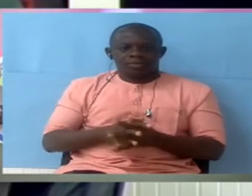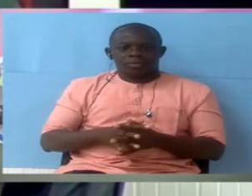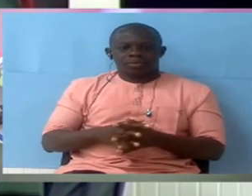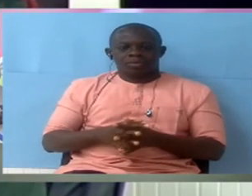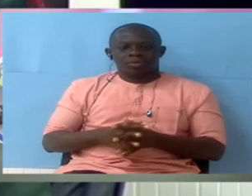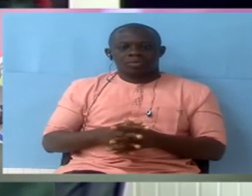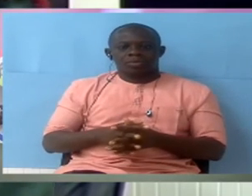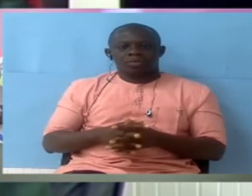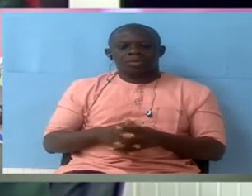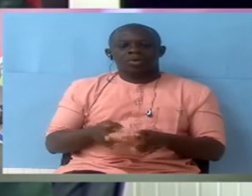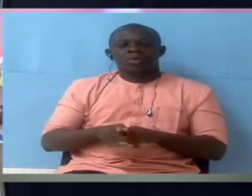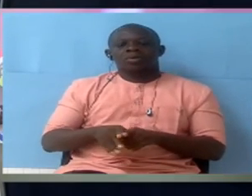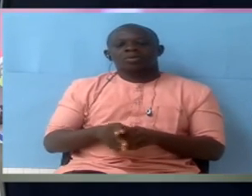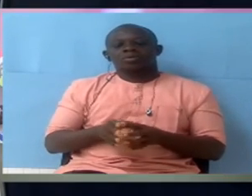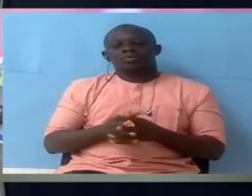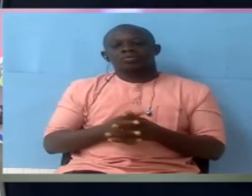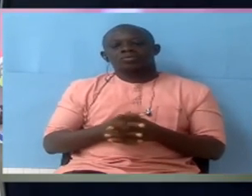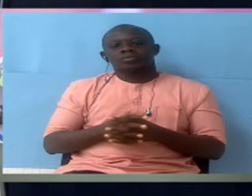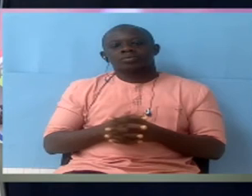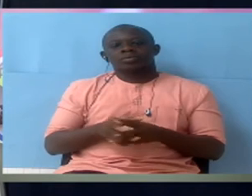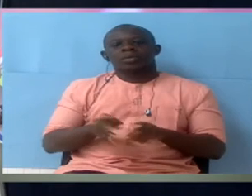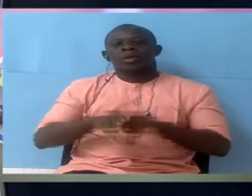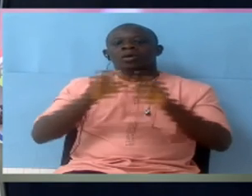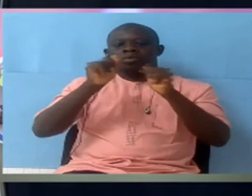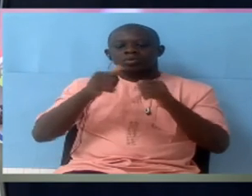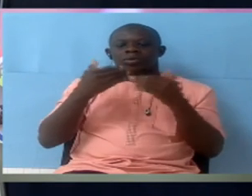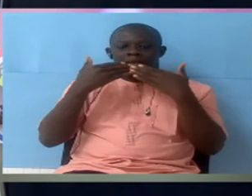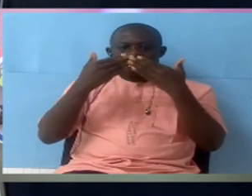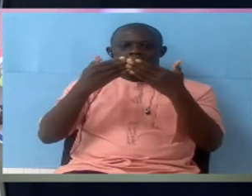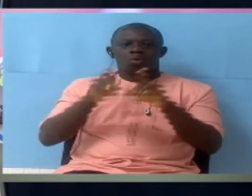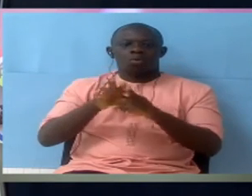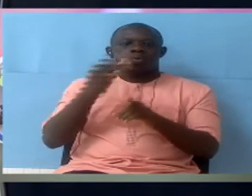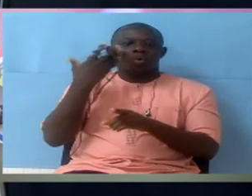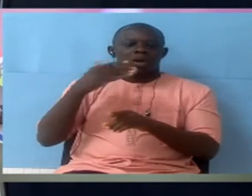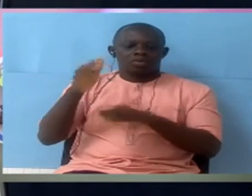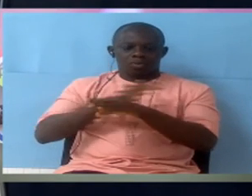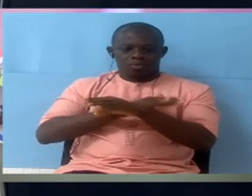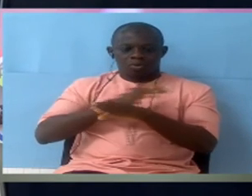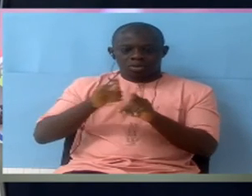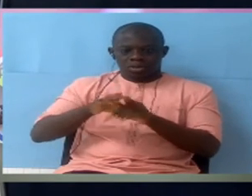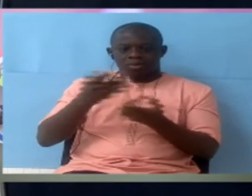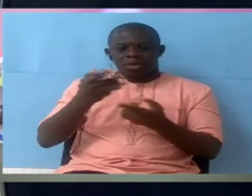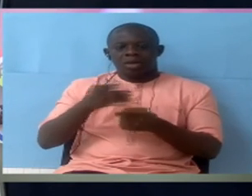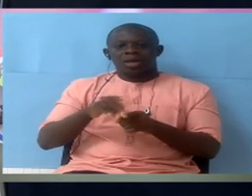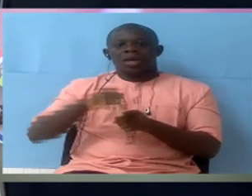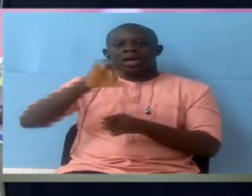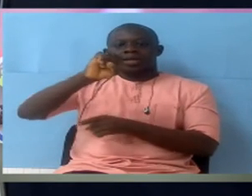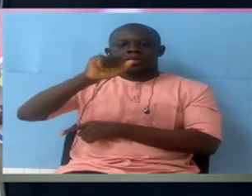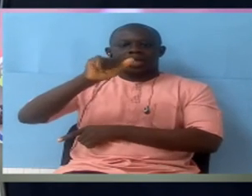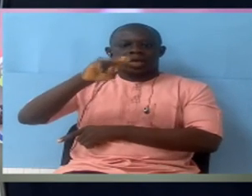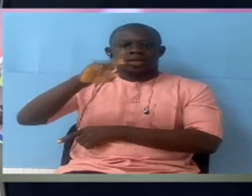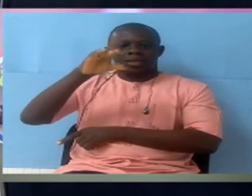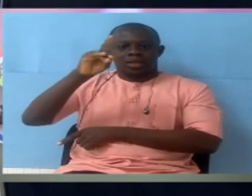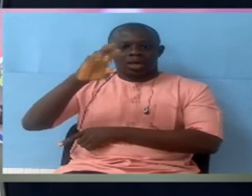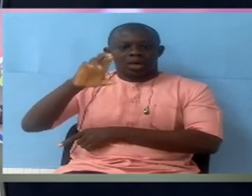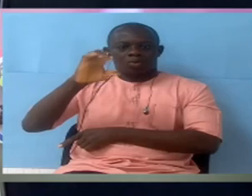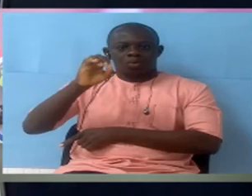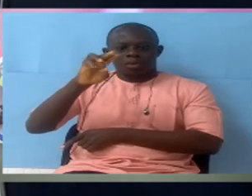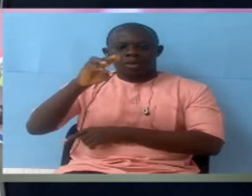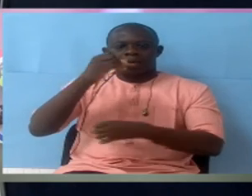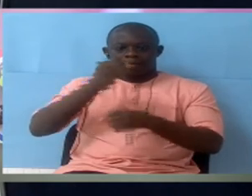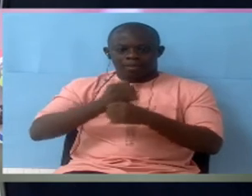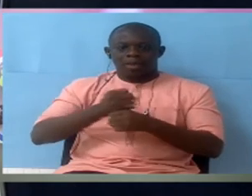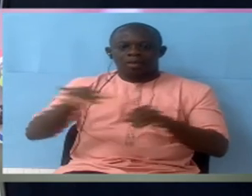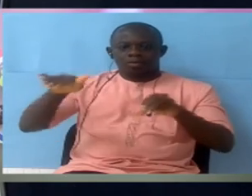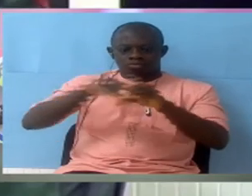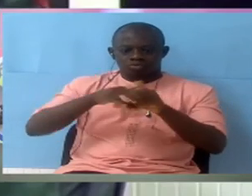or should I say when the gendarmerie was amalgamated into the Gambia National Army? Way wala moy bi